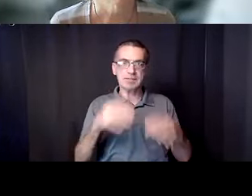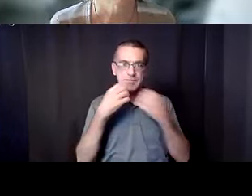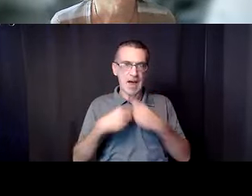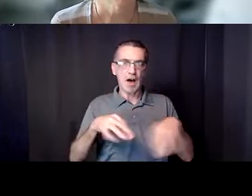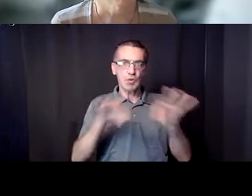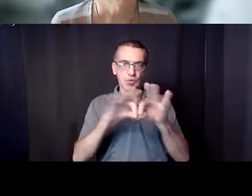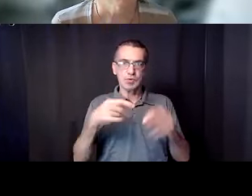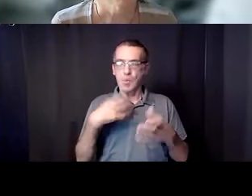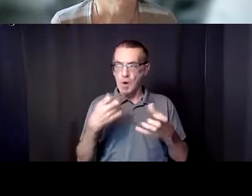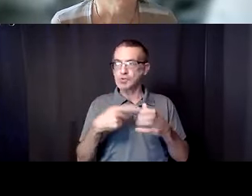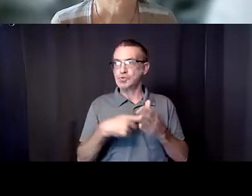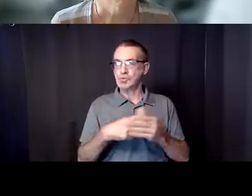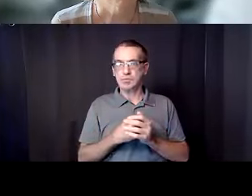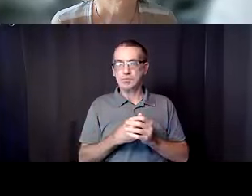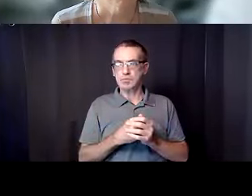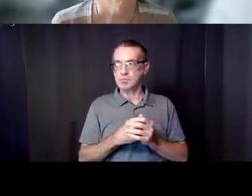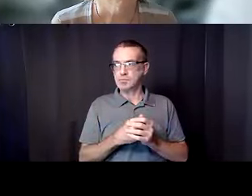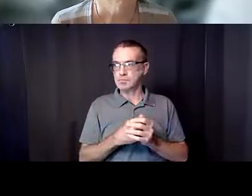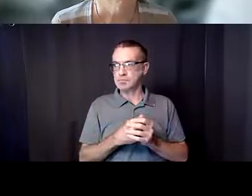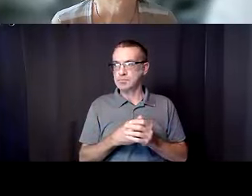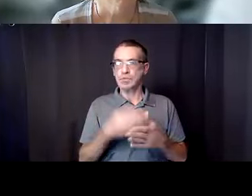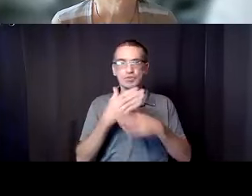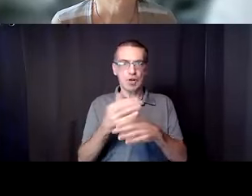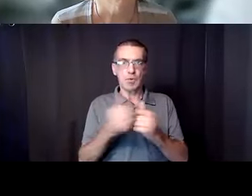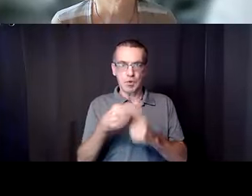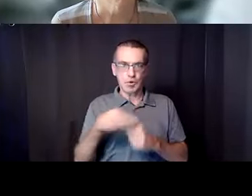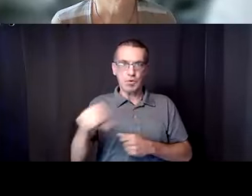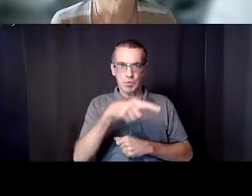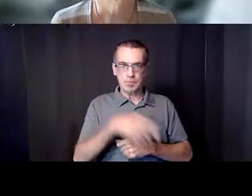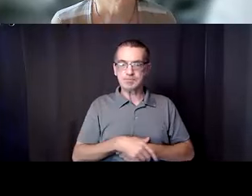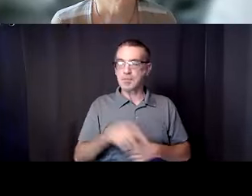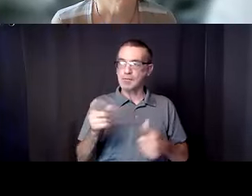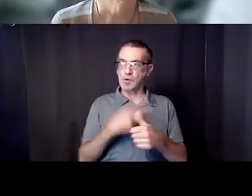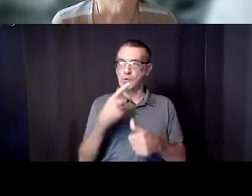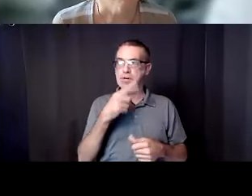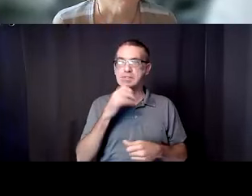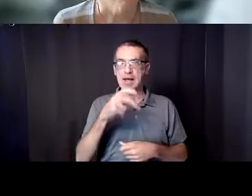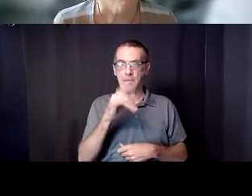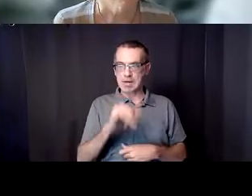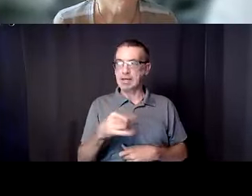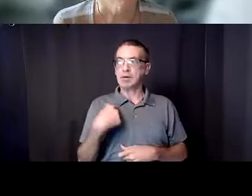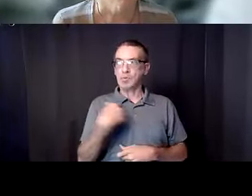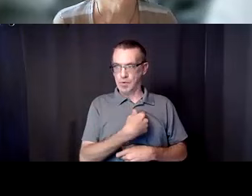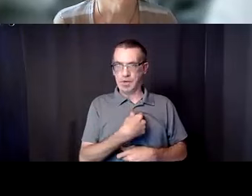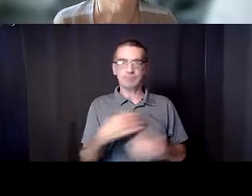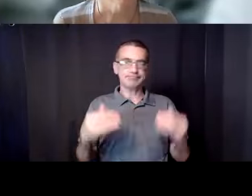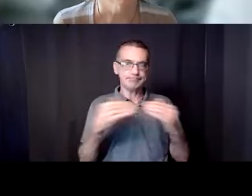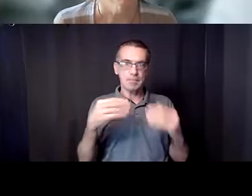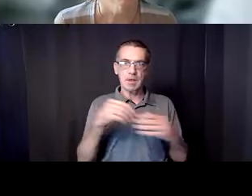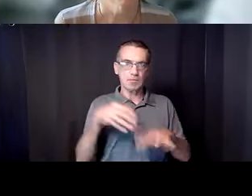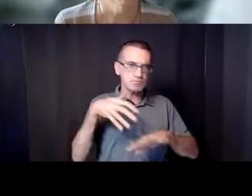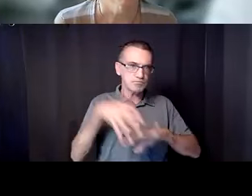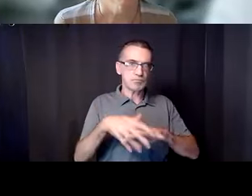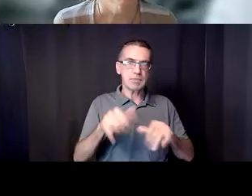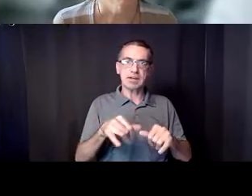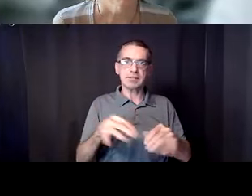just kind of wanted to share with you all. The first one is equity. We're really grounded in these values,